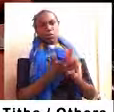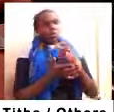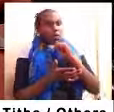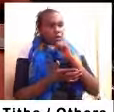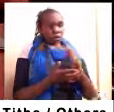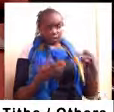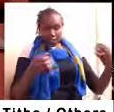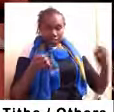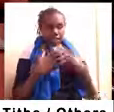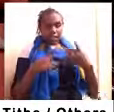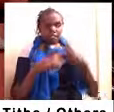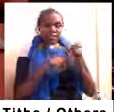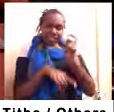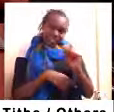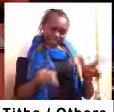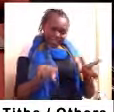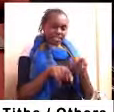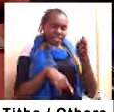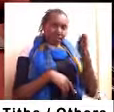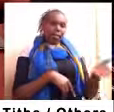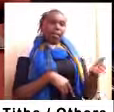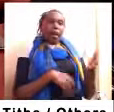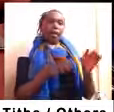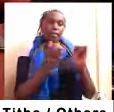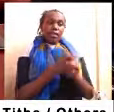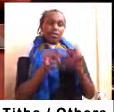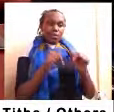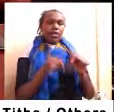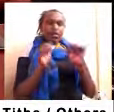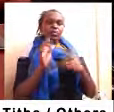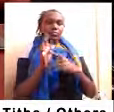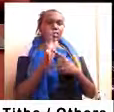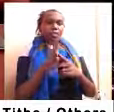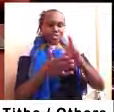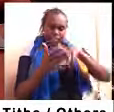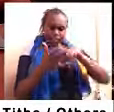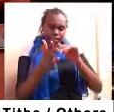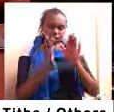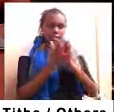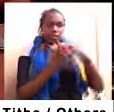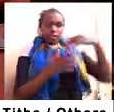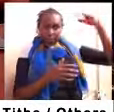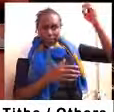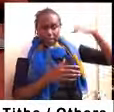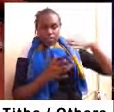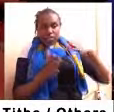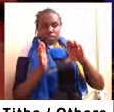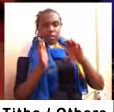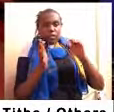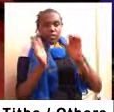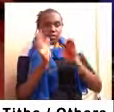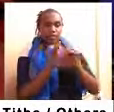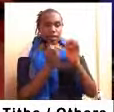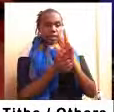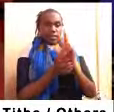was also written down, that today we can actually sit and read Revelation 13 and get to know what the word of God is telling